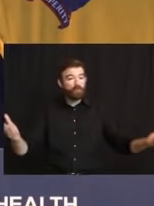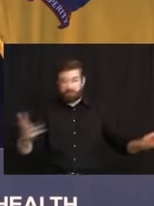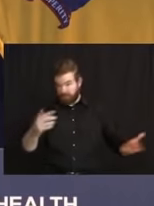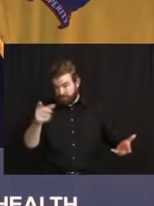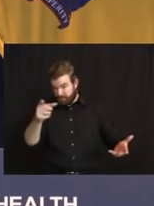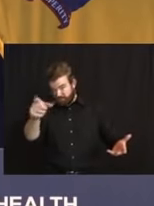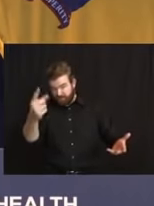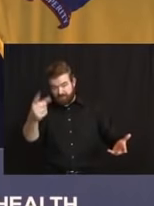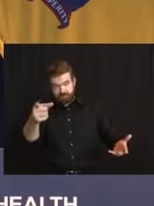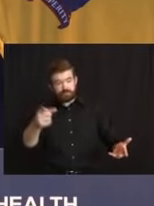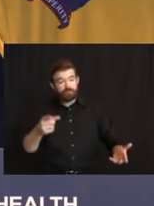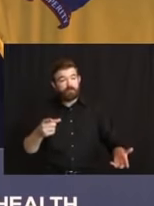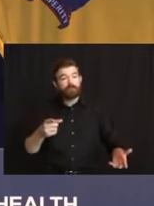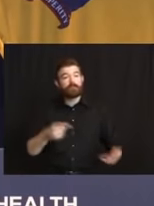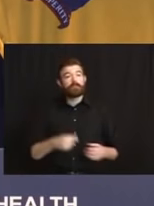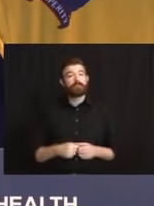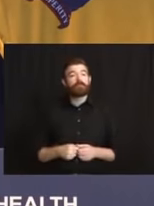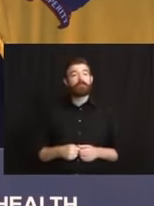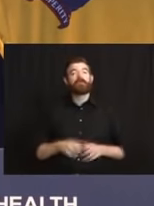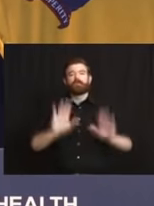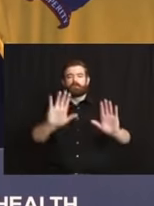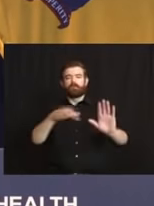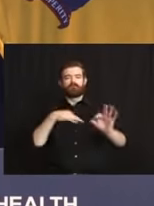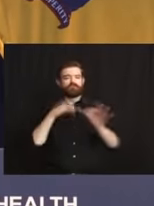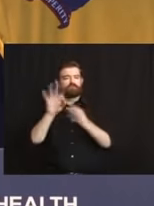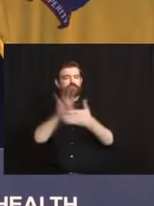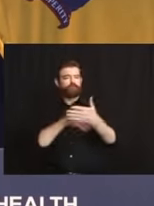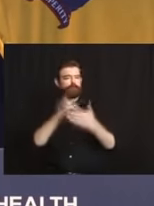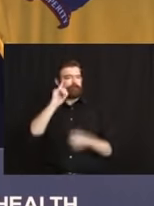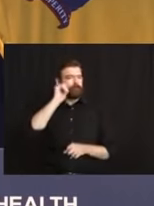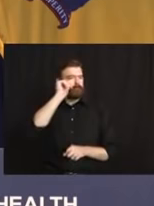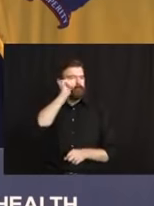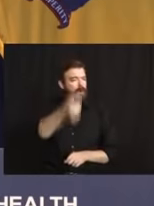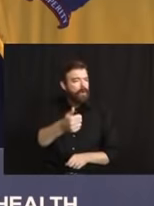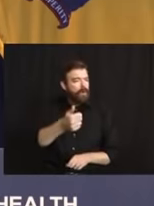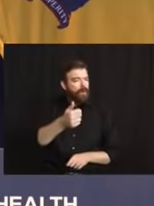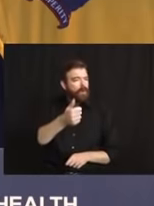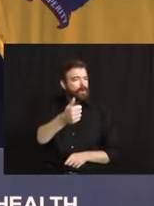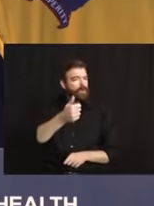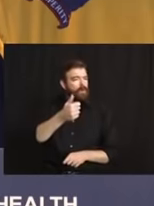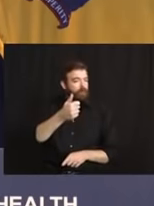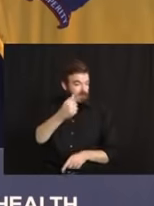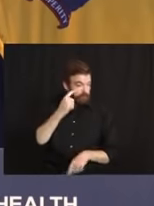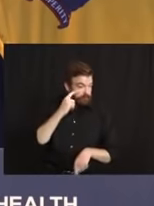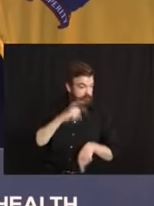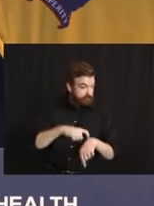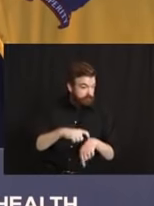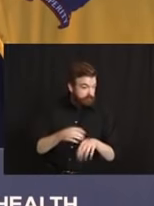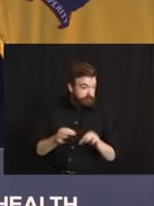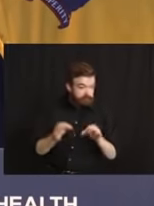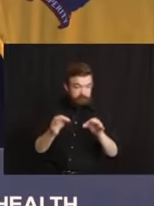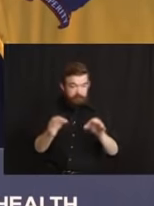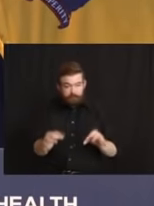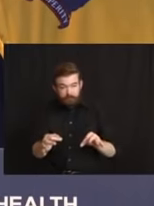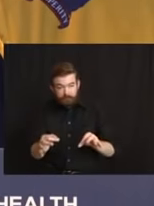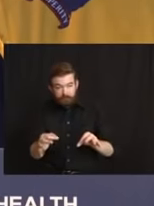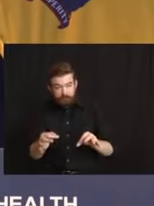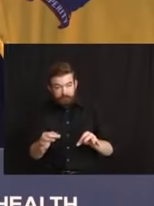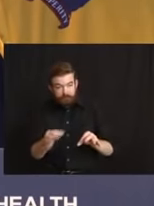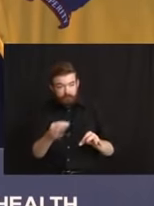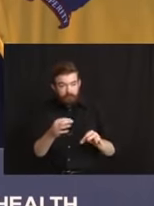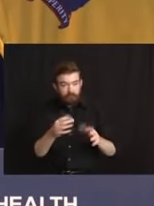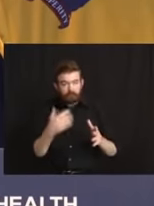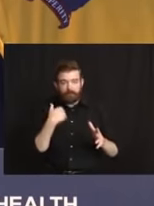Mahan will give me guidance on what time we're together, but we're going to be a little bit later tomorrow just because we got a few other items,